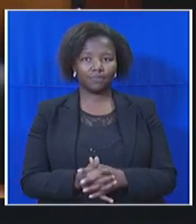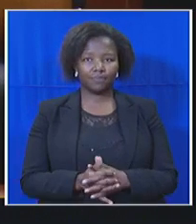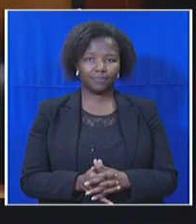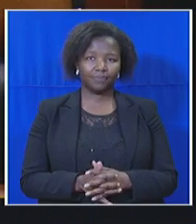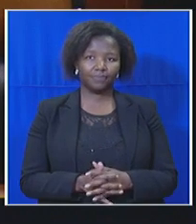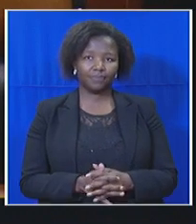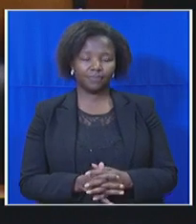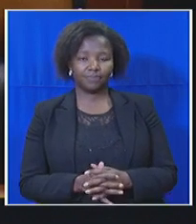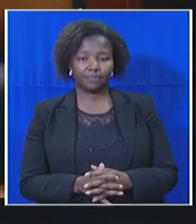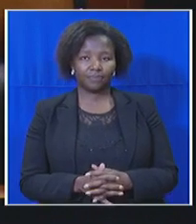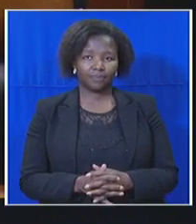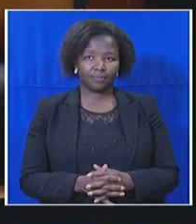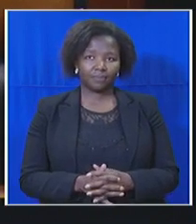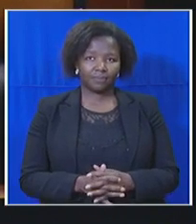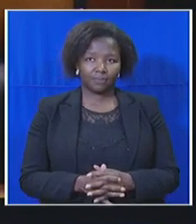Honorable Deputy Minister,